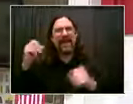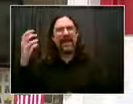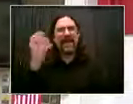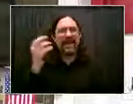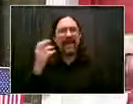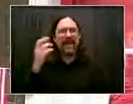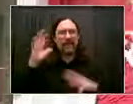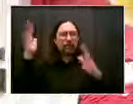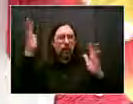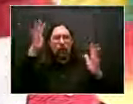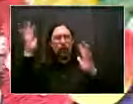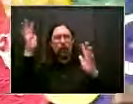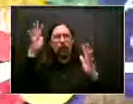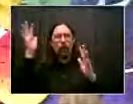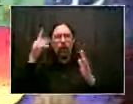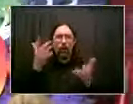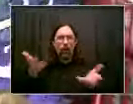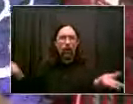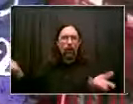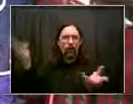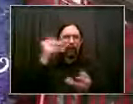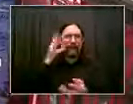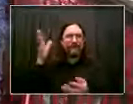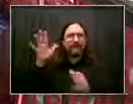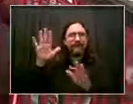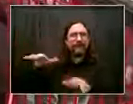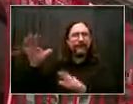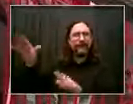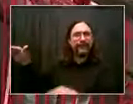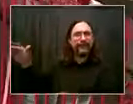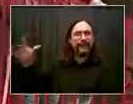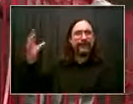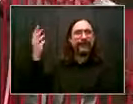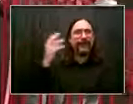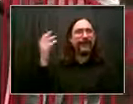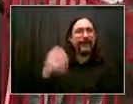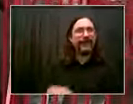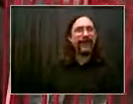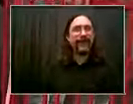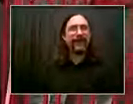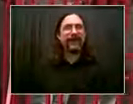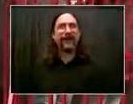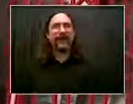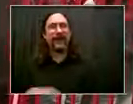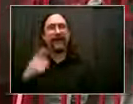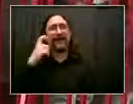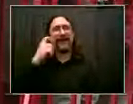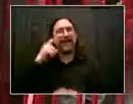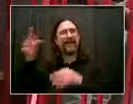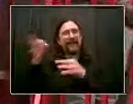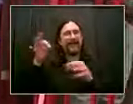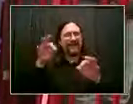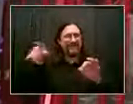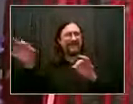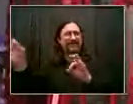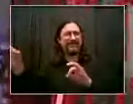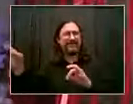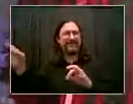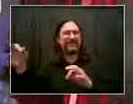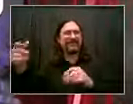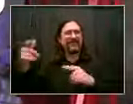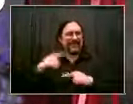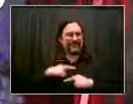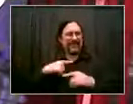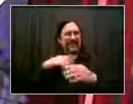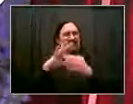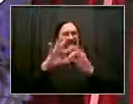Amazing. Well, I couldn't have said it better myself. We've been dancing and singing all morning here at New Bridges because this day